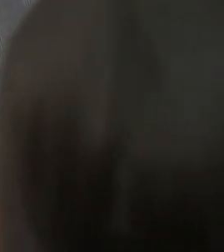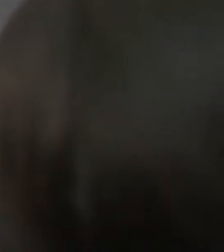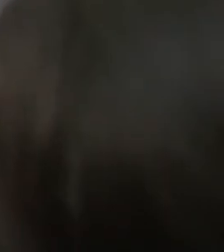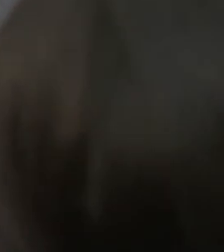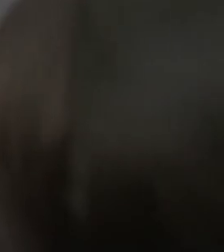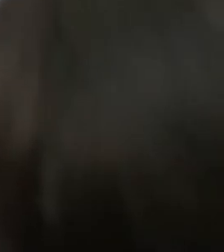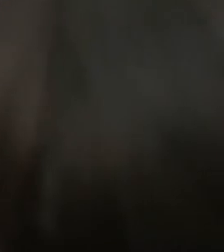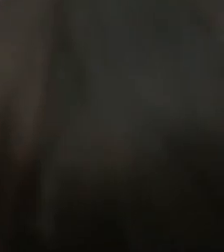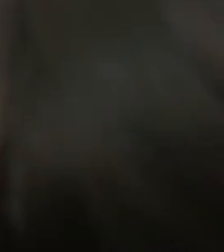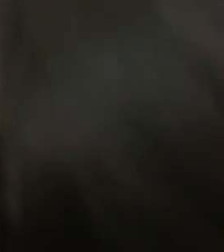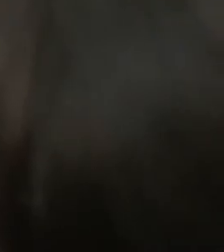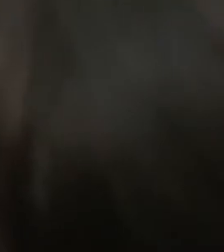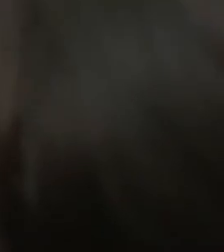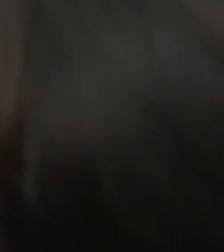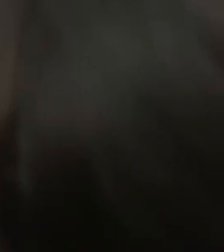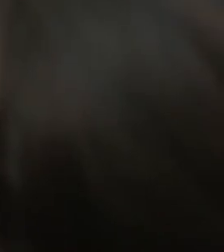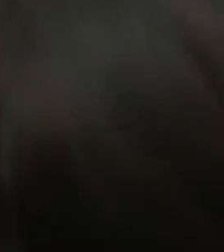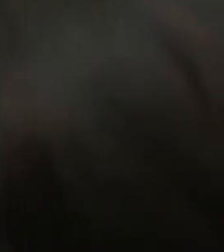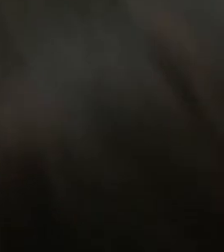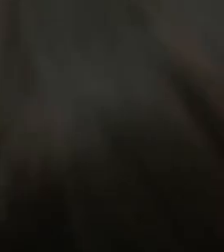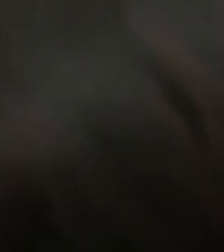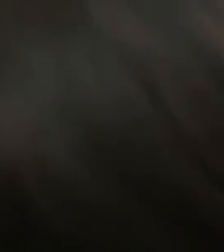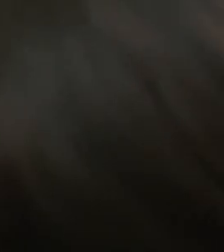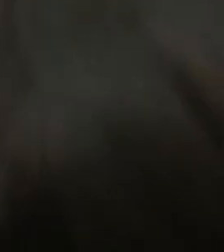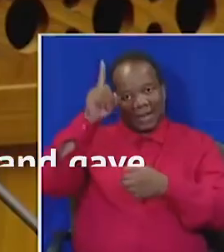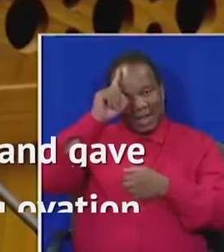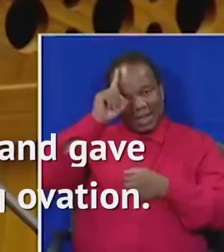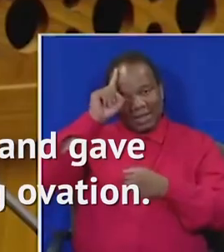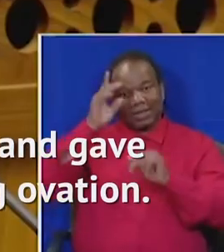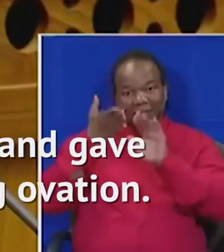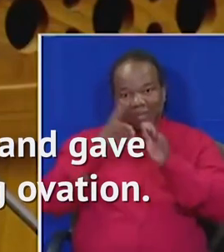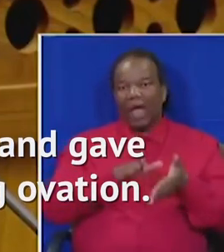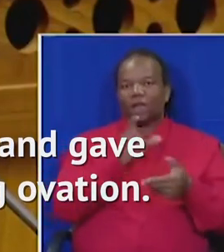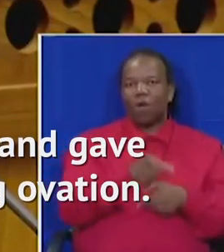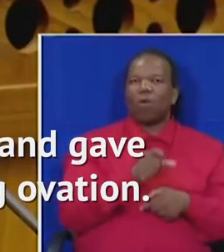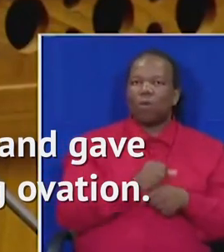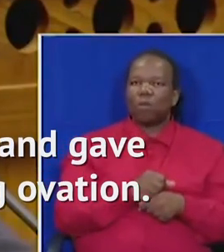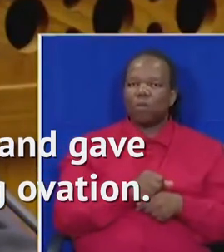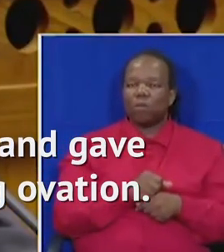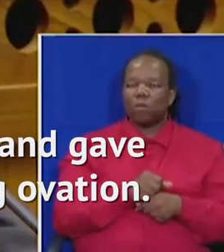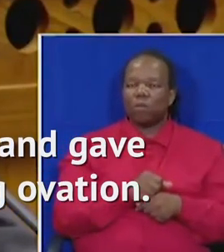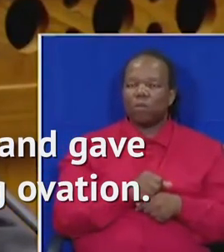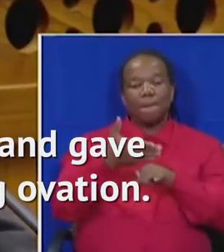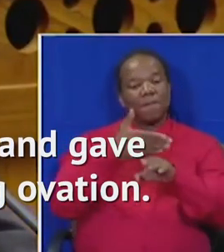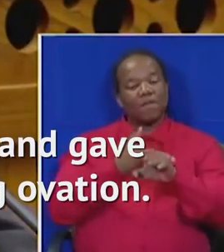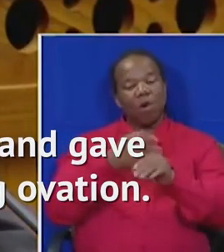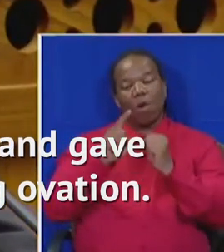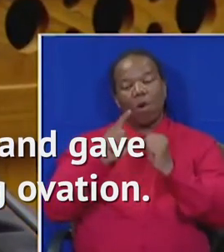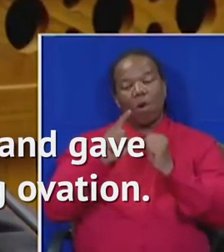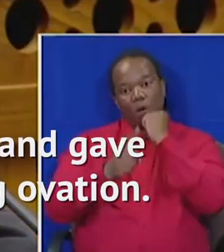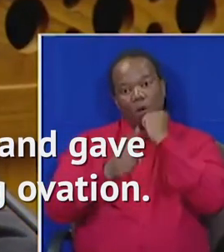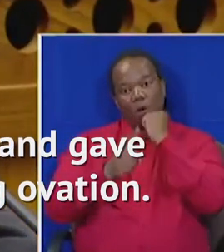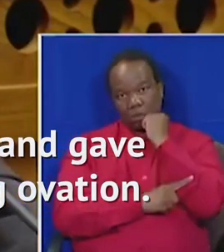us in the worst light. We must also see images of us in the best light. As I conclude, allow me